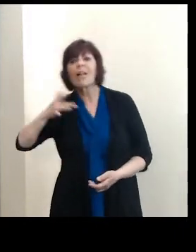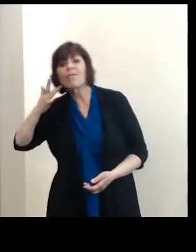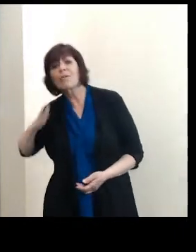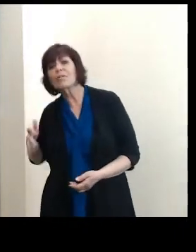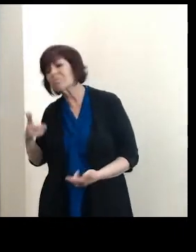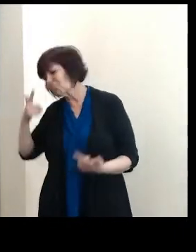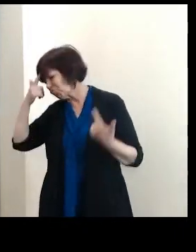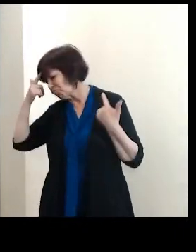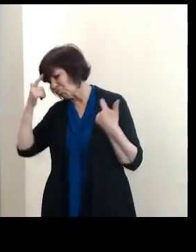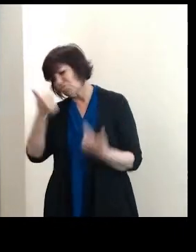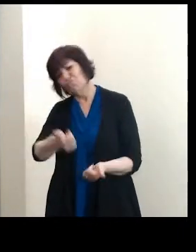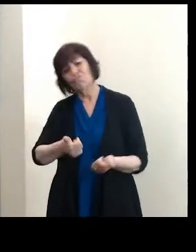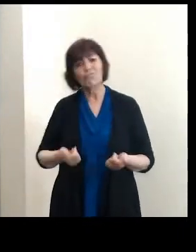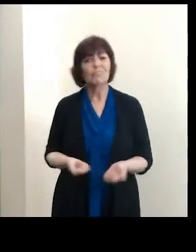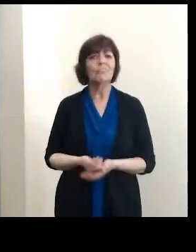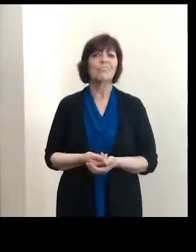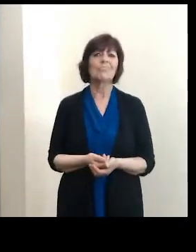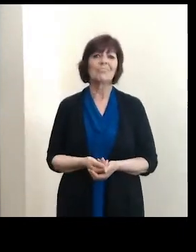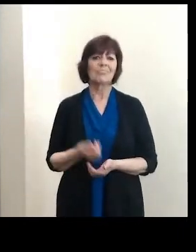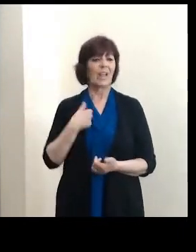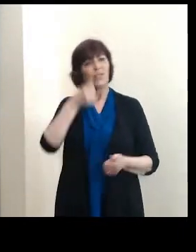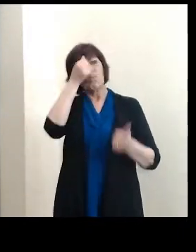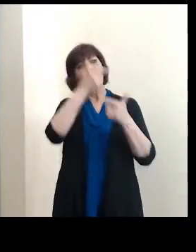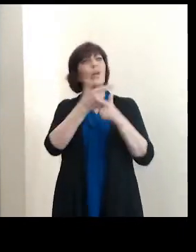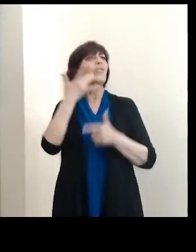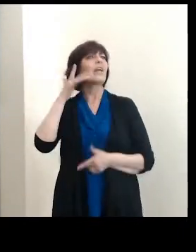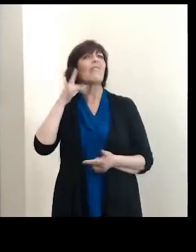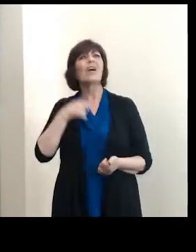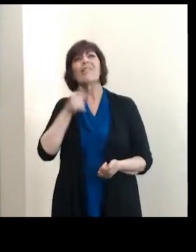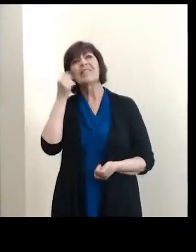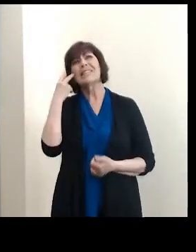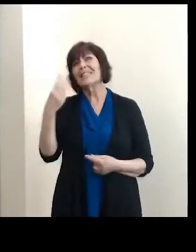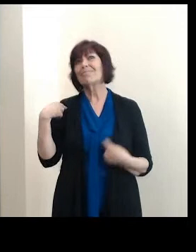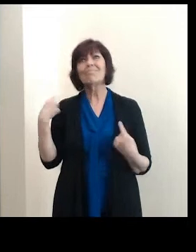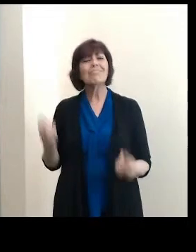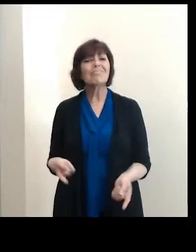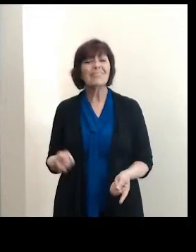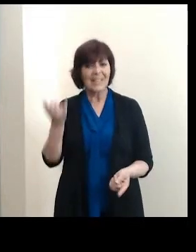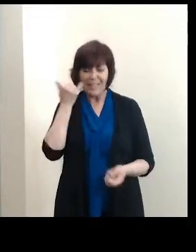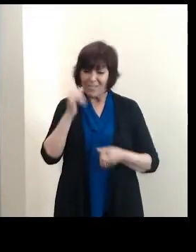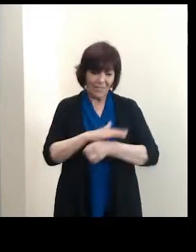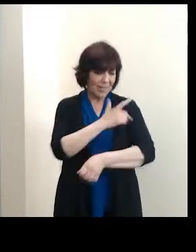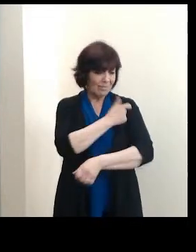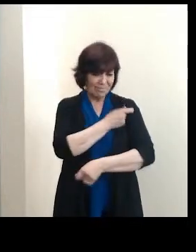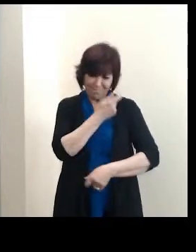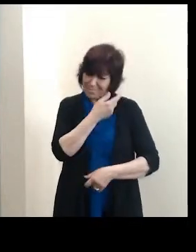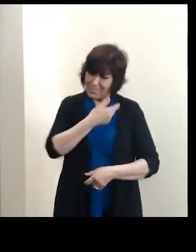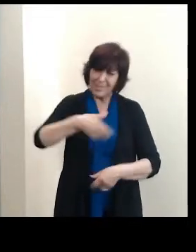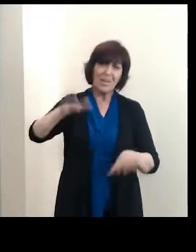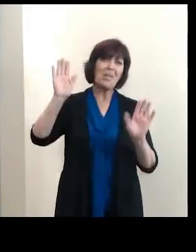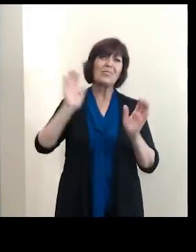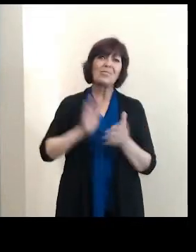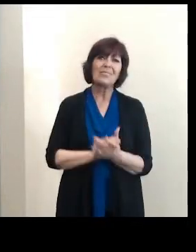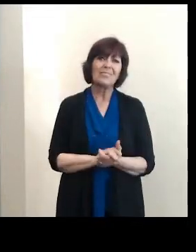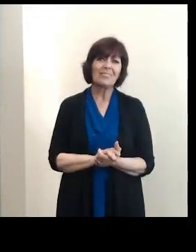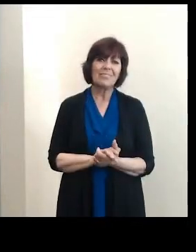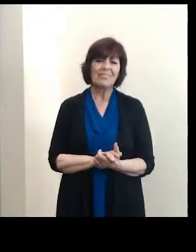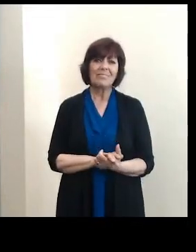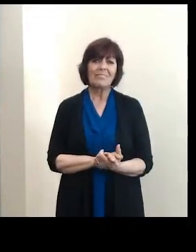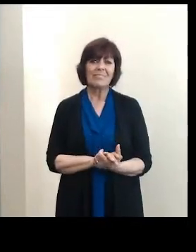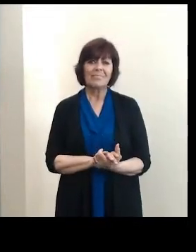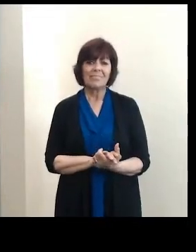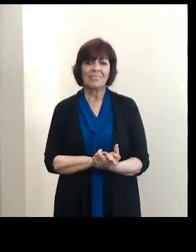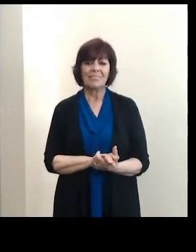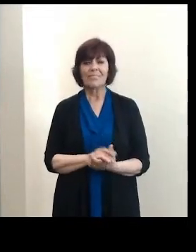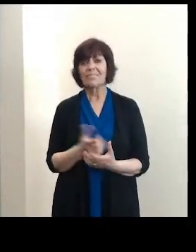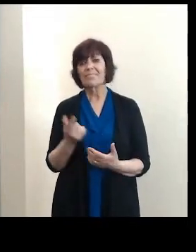California, Florida, I've got a brother in California I haven't seen in quite some time. If you get fully vaccinated, you go travel and see them. So go do it.